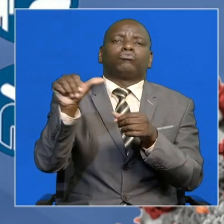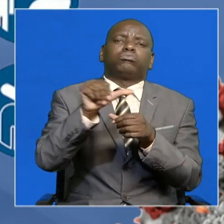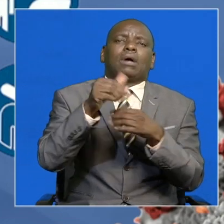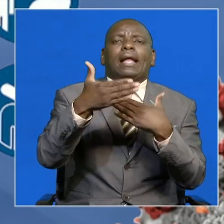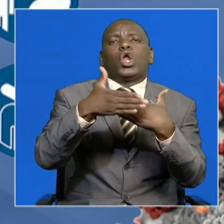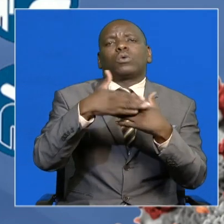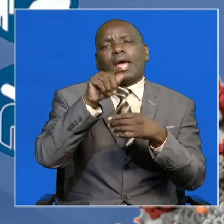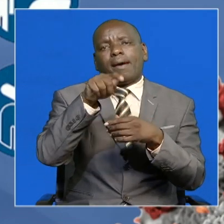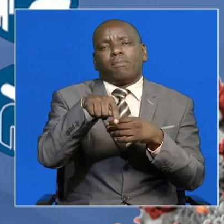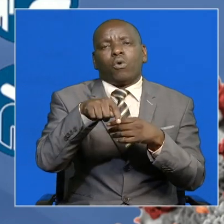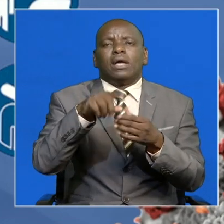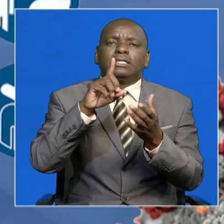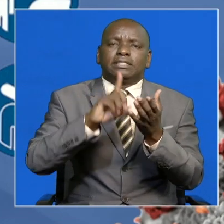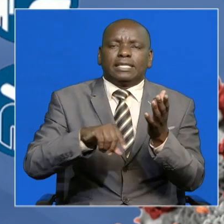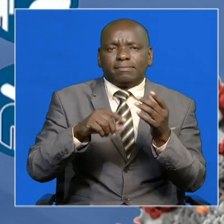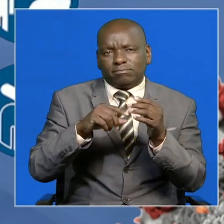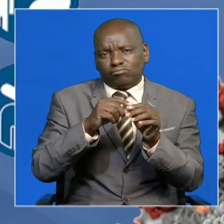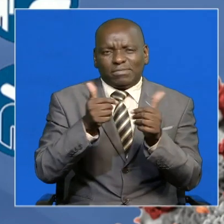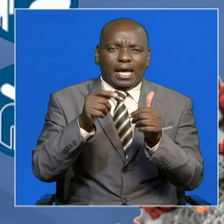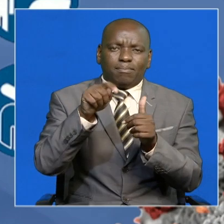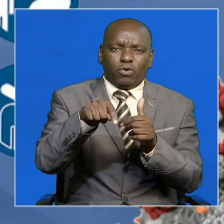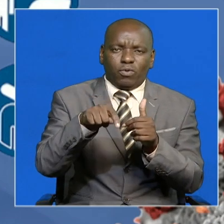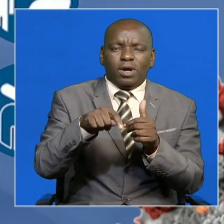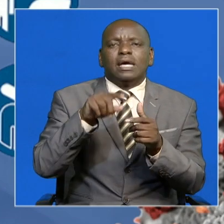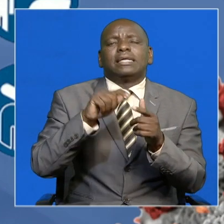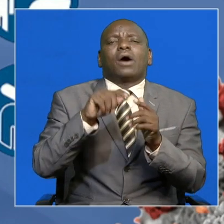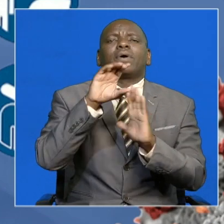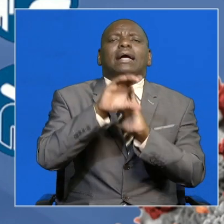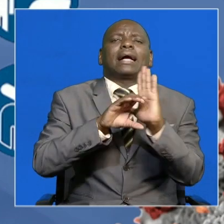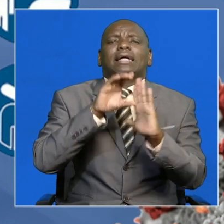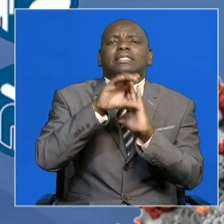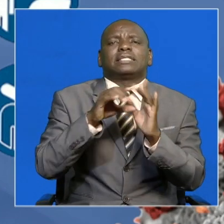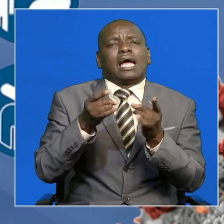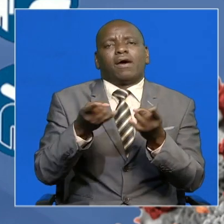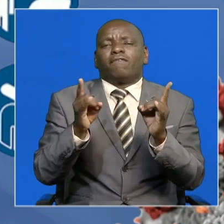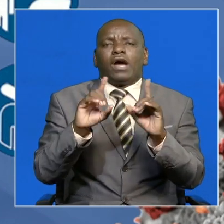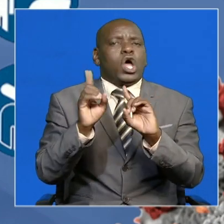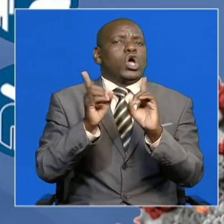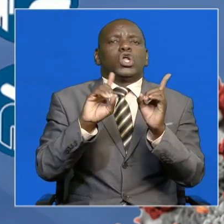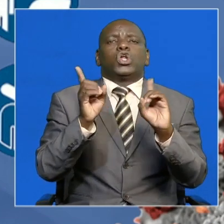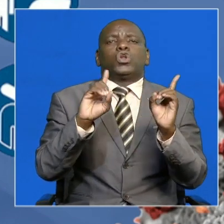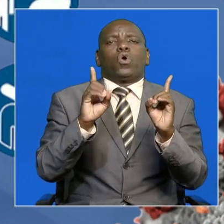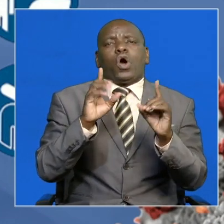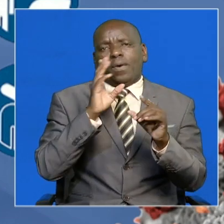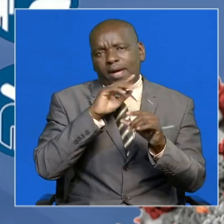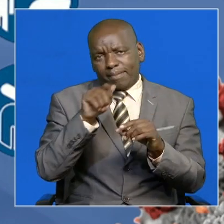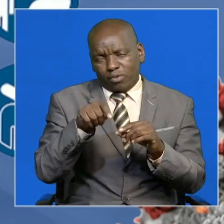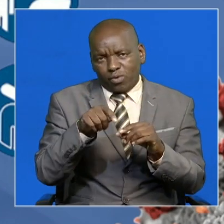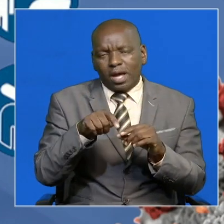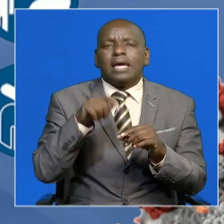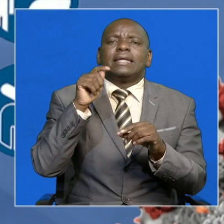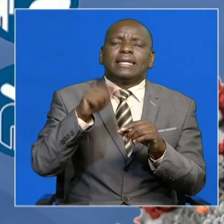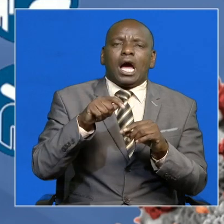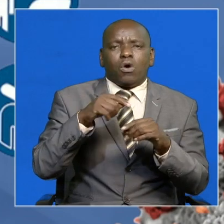stringent lockdown, are beginning to show some results. The country is, however, not out of the woods yet.